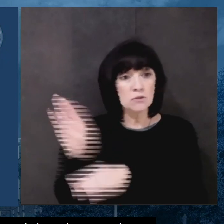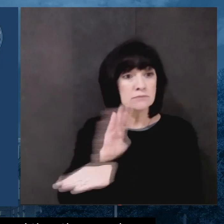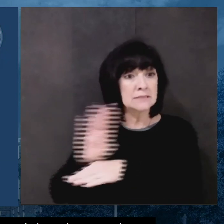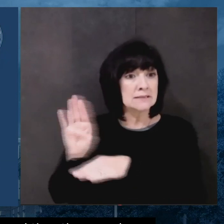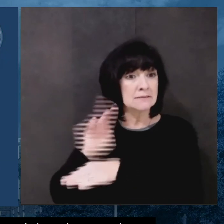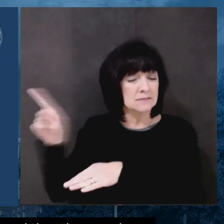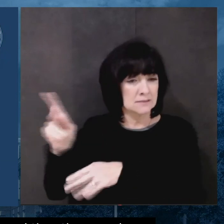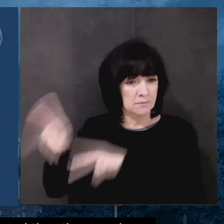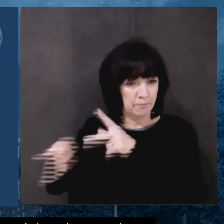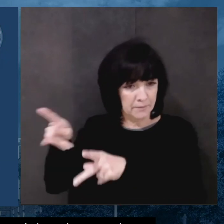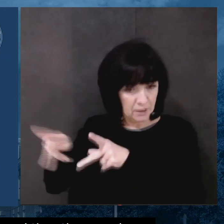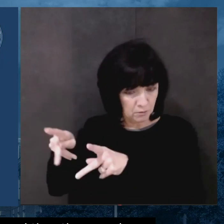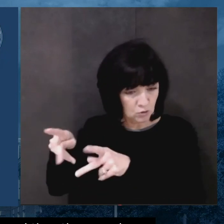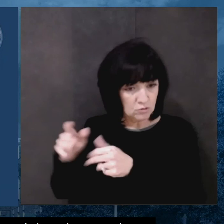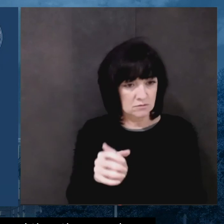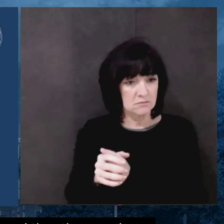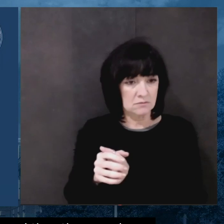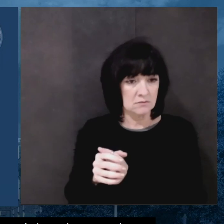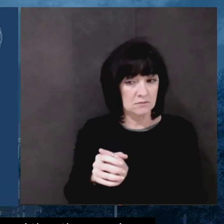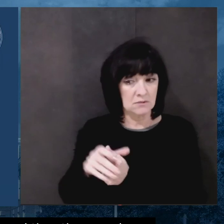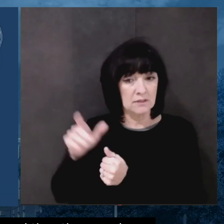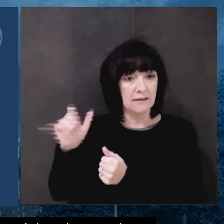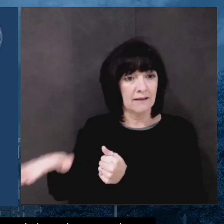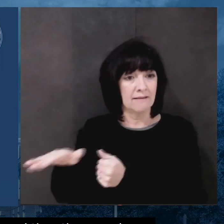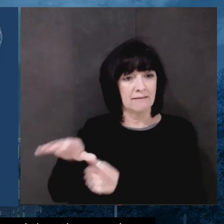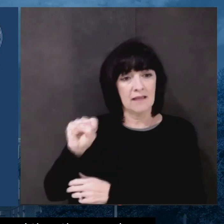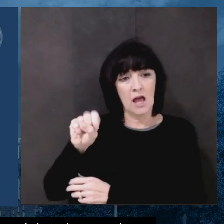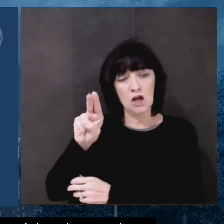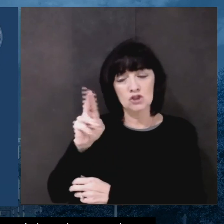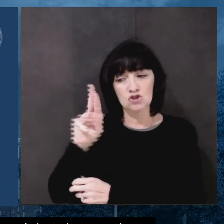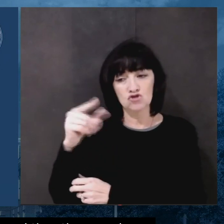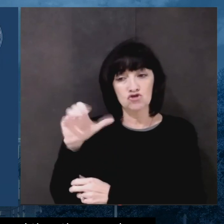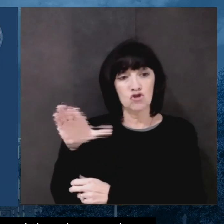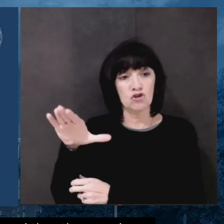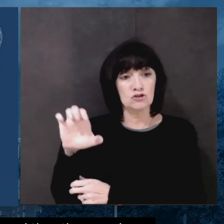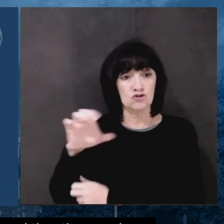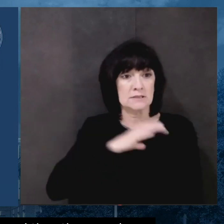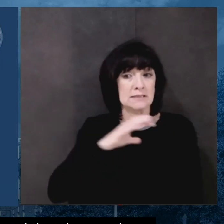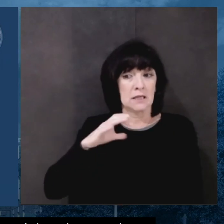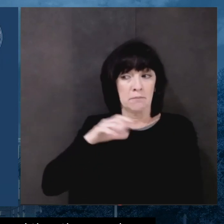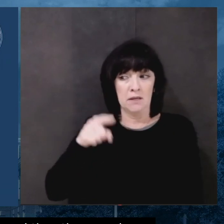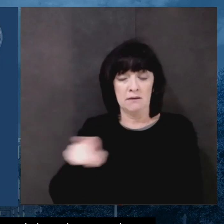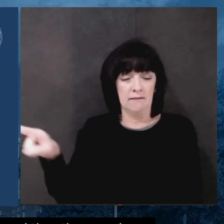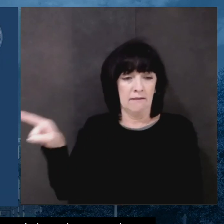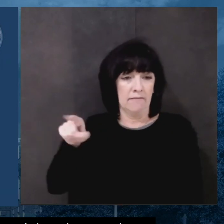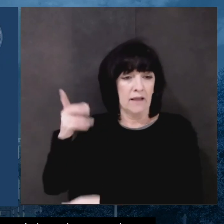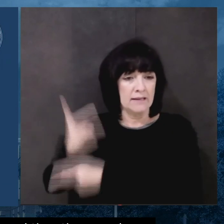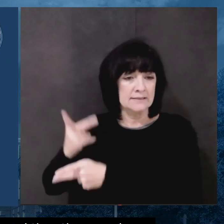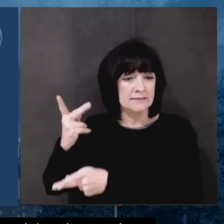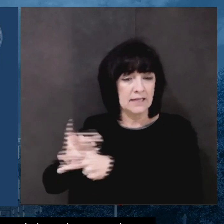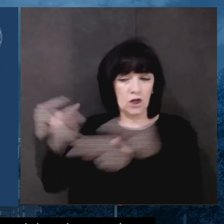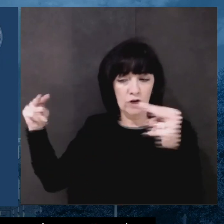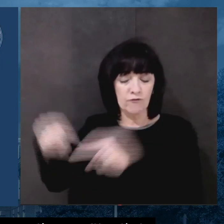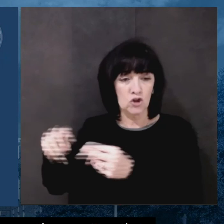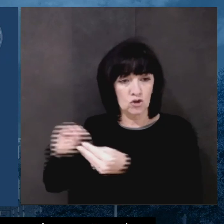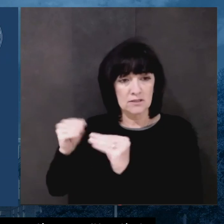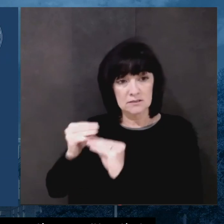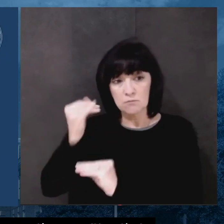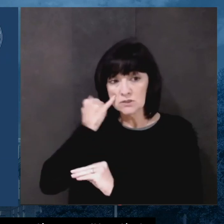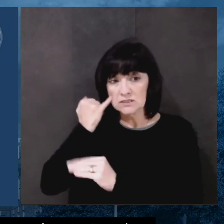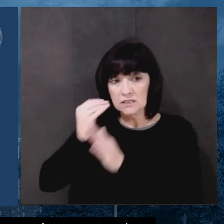significant resurgence committee that came up with a series of recommendations